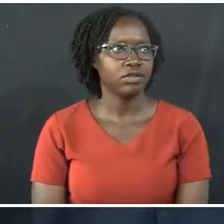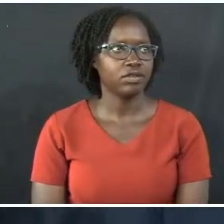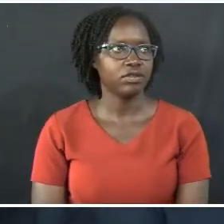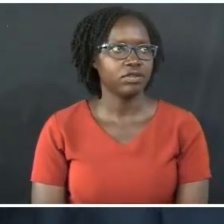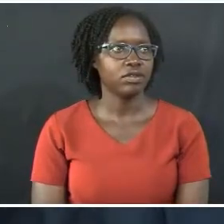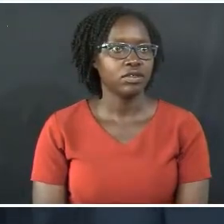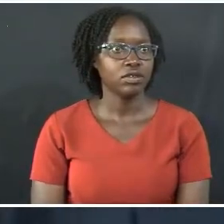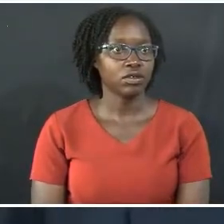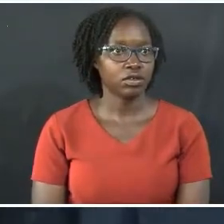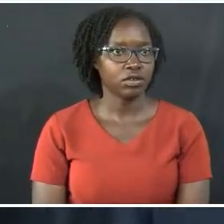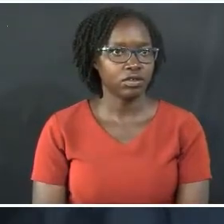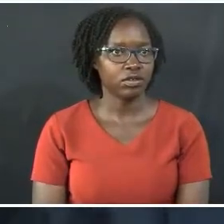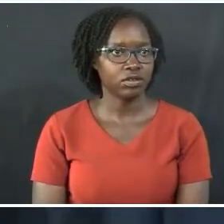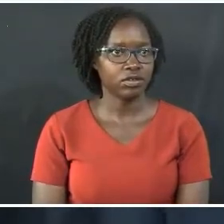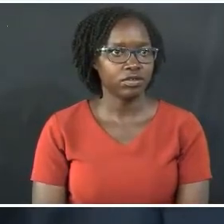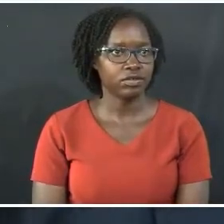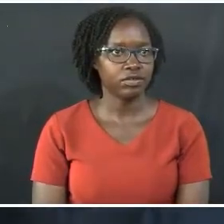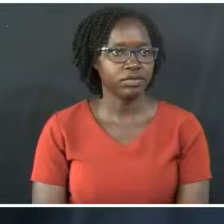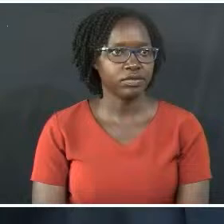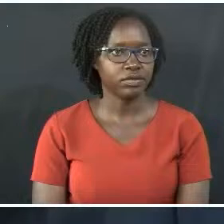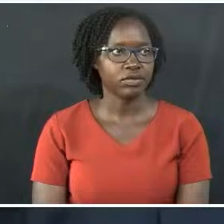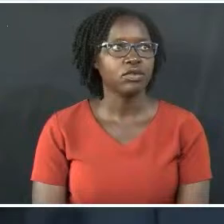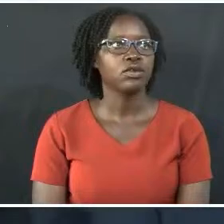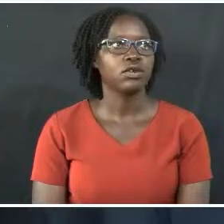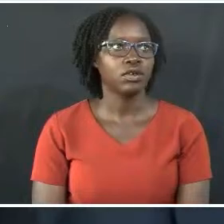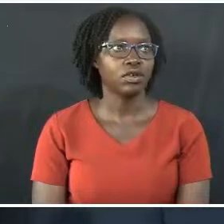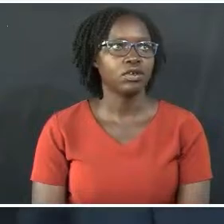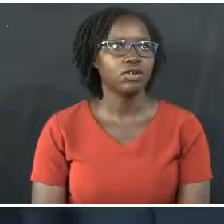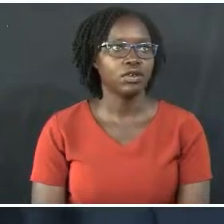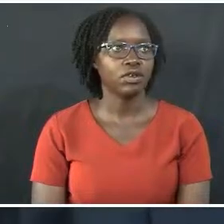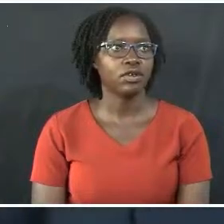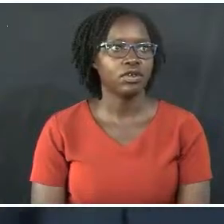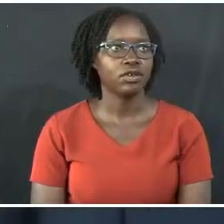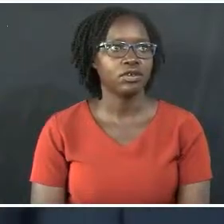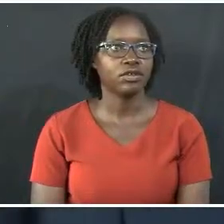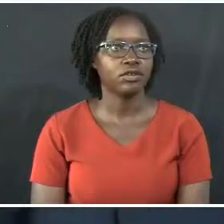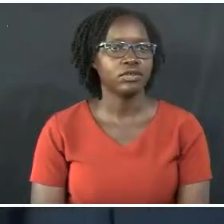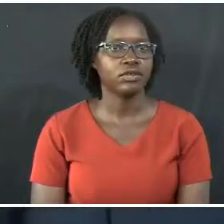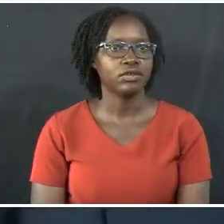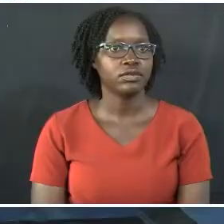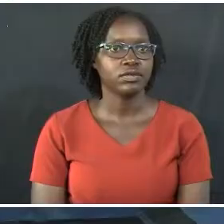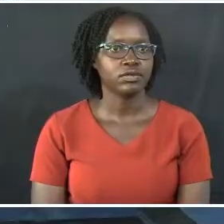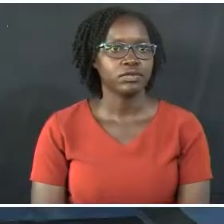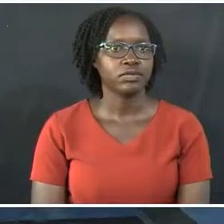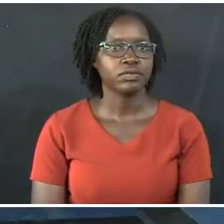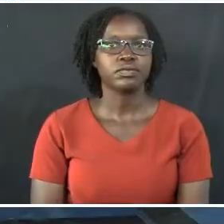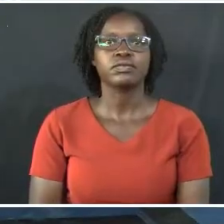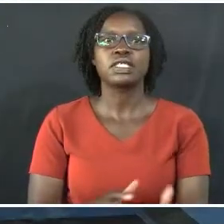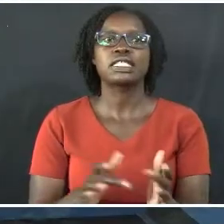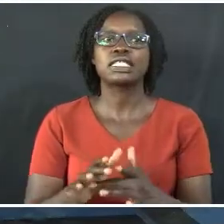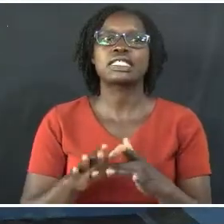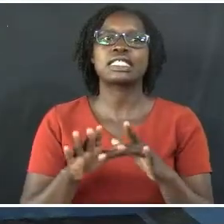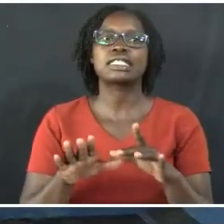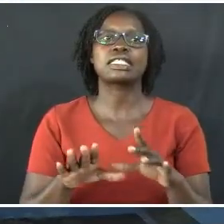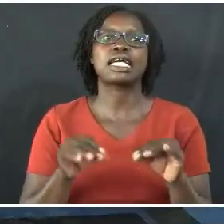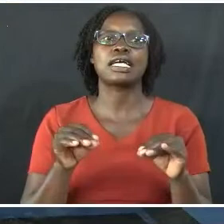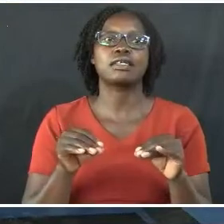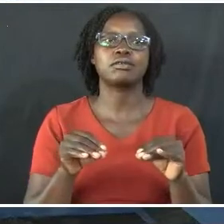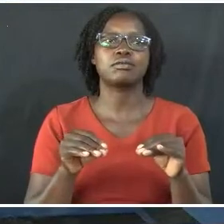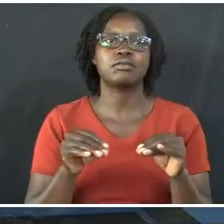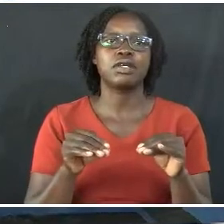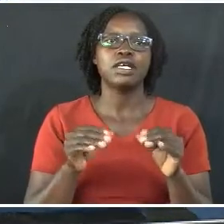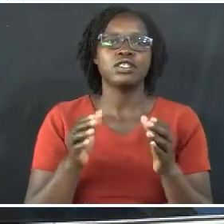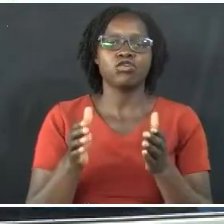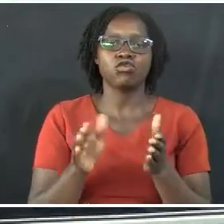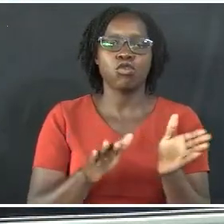Jesus hasn't come yet because he's taking his time to package your